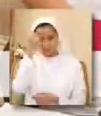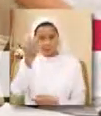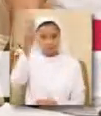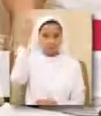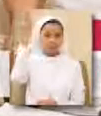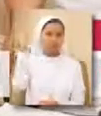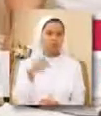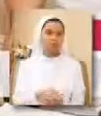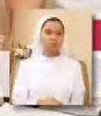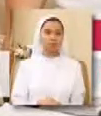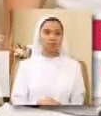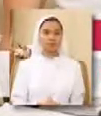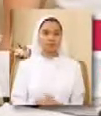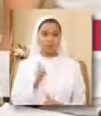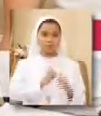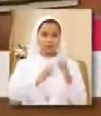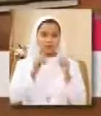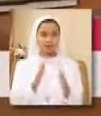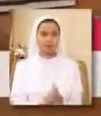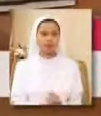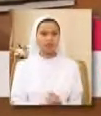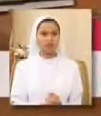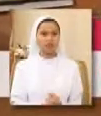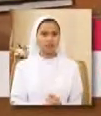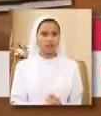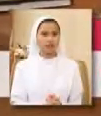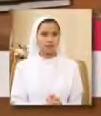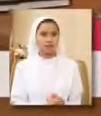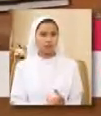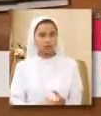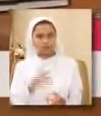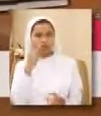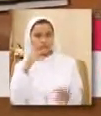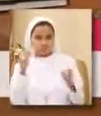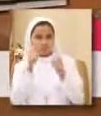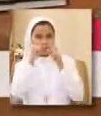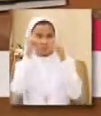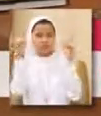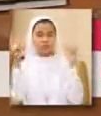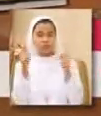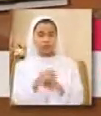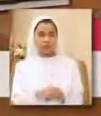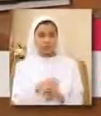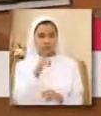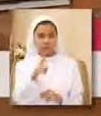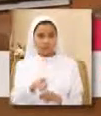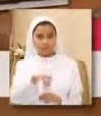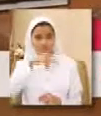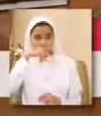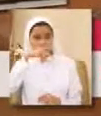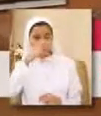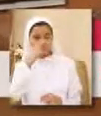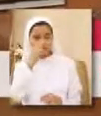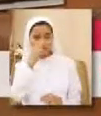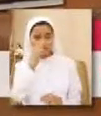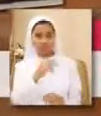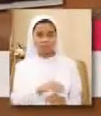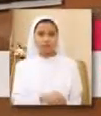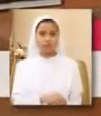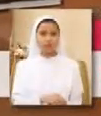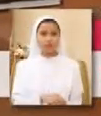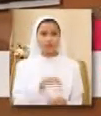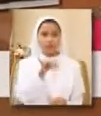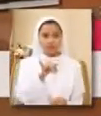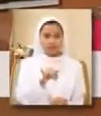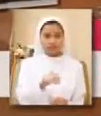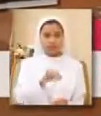Pero when I found out, nung nalaman ko, I said, are you kidding? Yeah. Sabi, no, I'm really, I'm really the son. Yeah. But you know, he said, your dad,